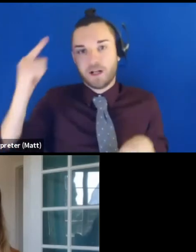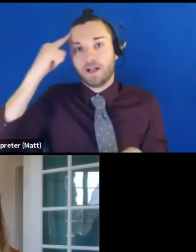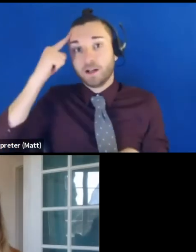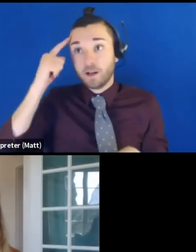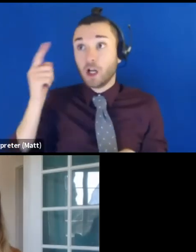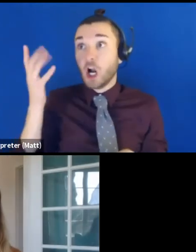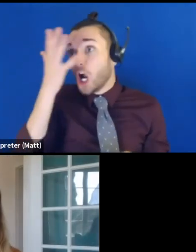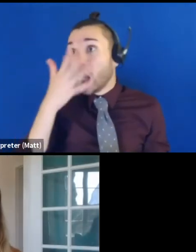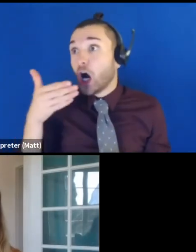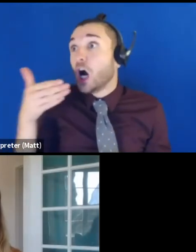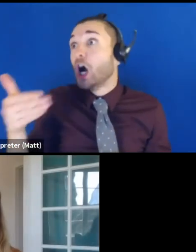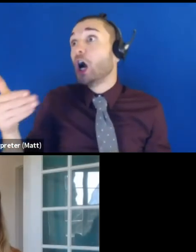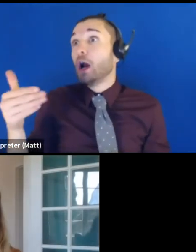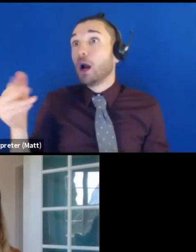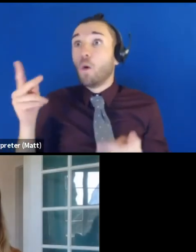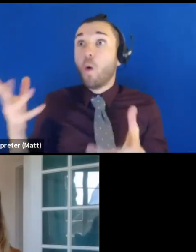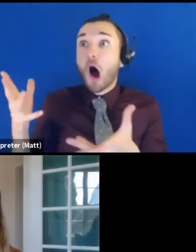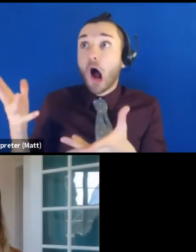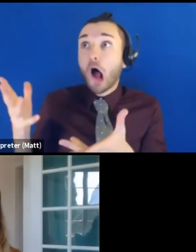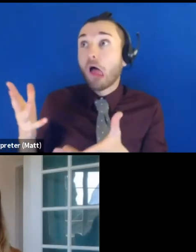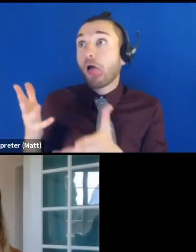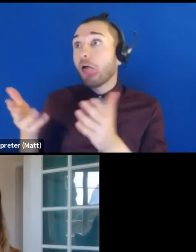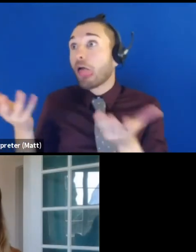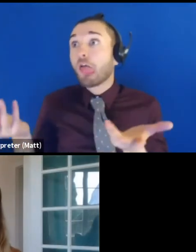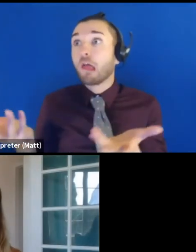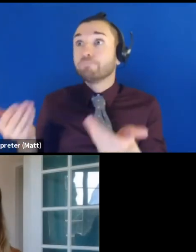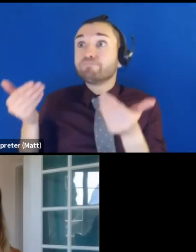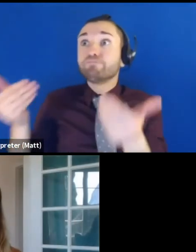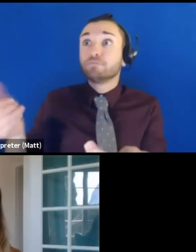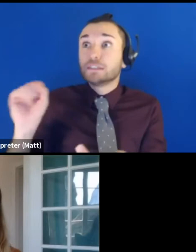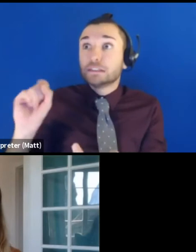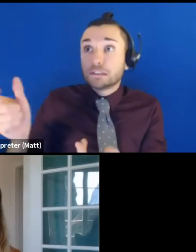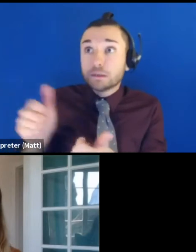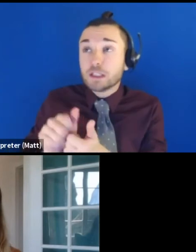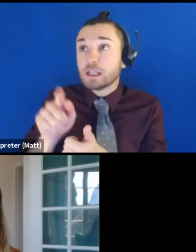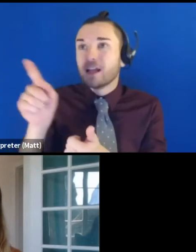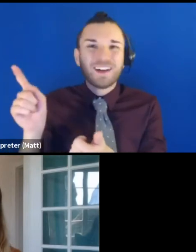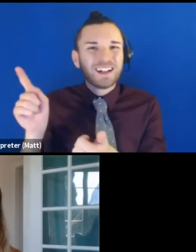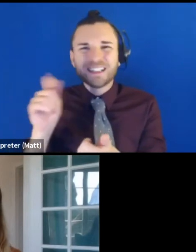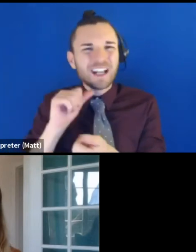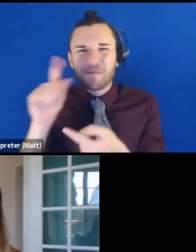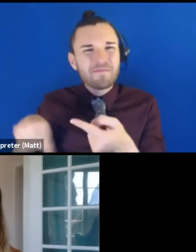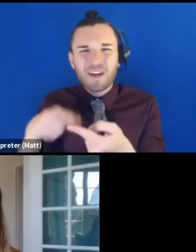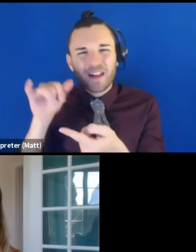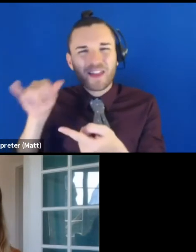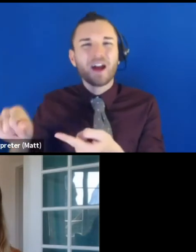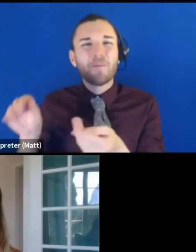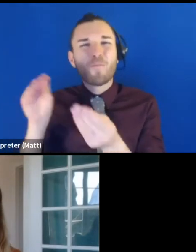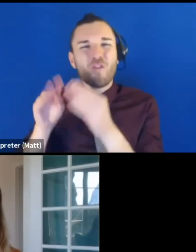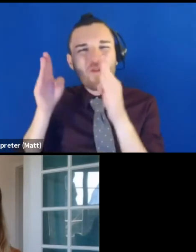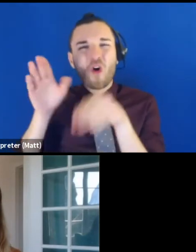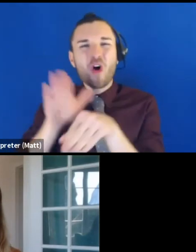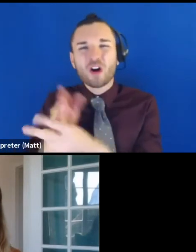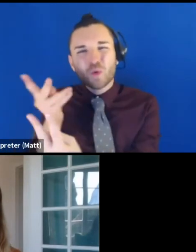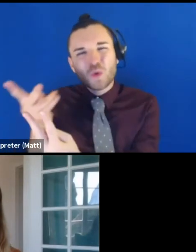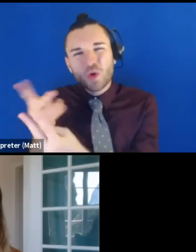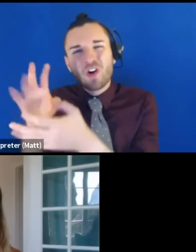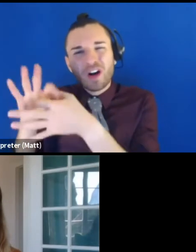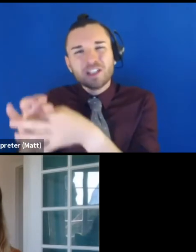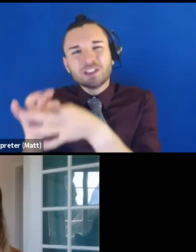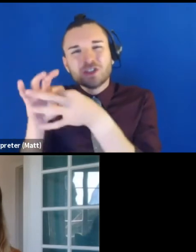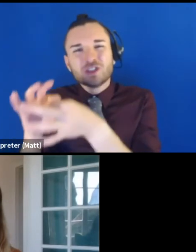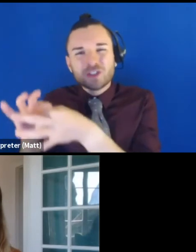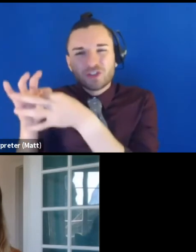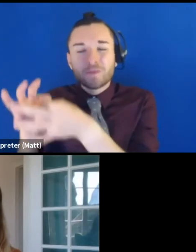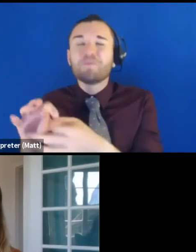they're sexually desirable. It's a show about their appetites and their relationship to one another. So I actually, you know, like I know I